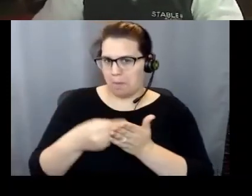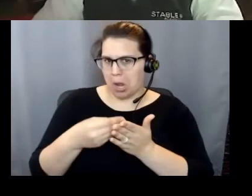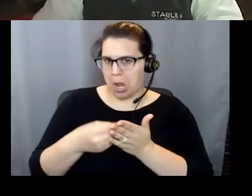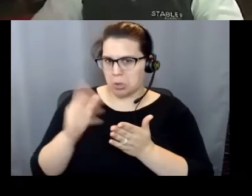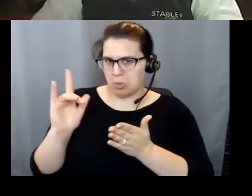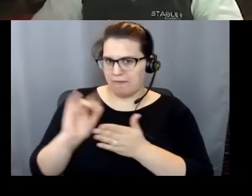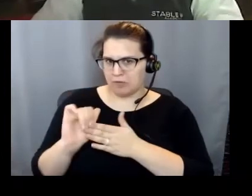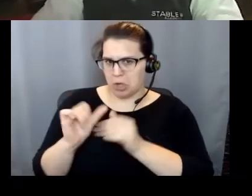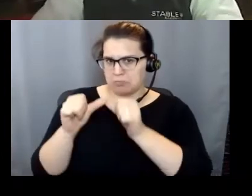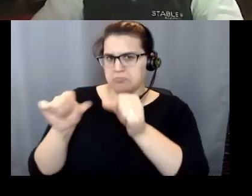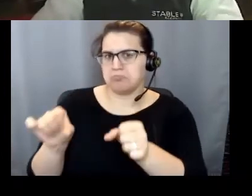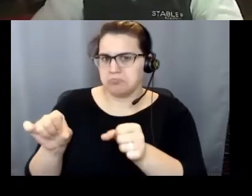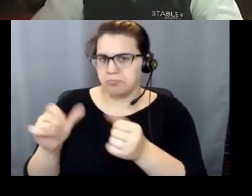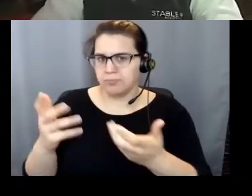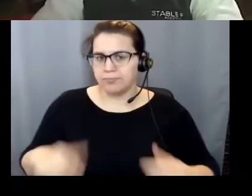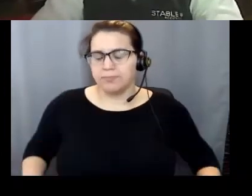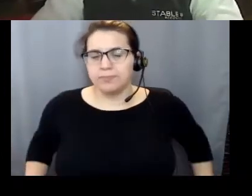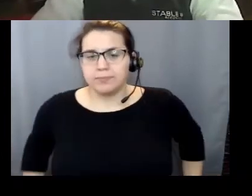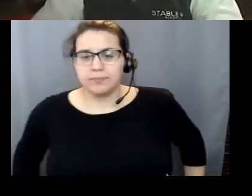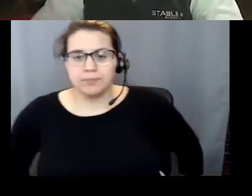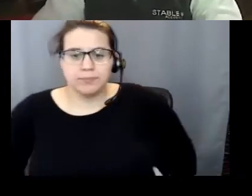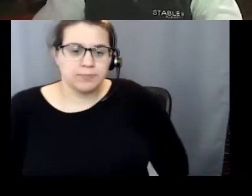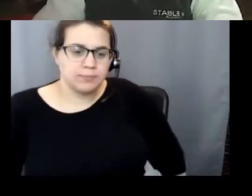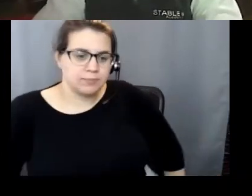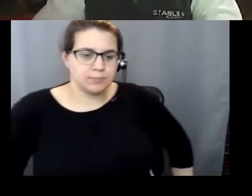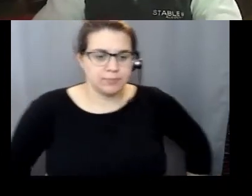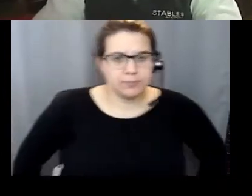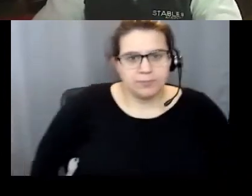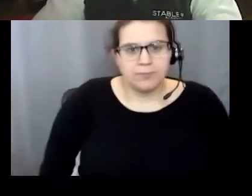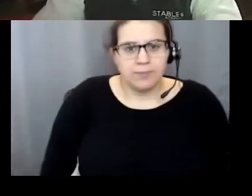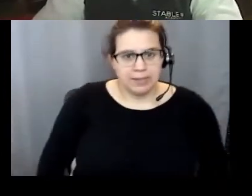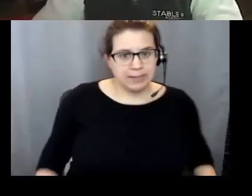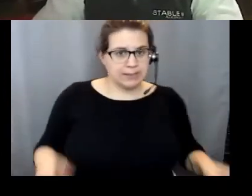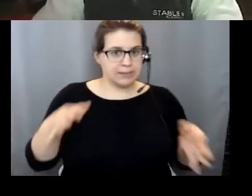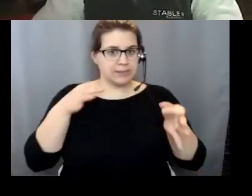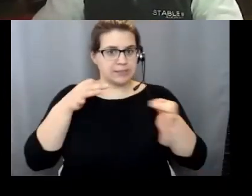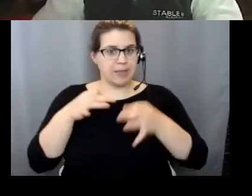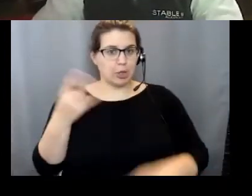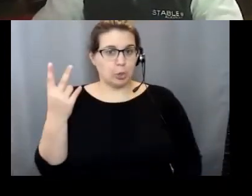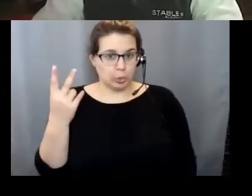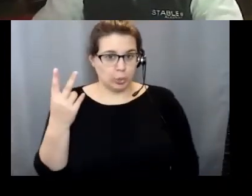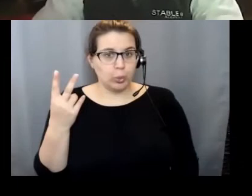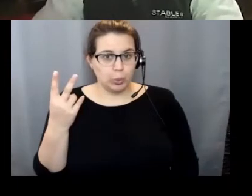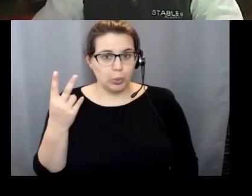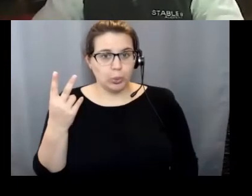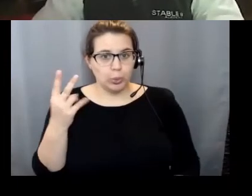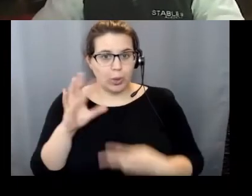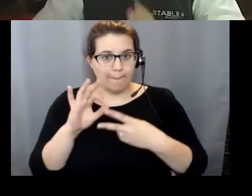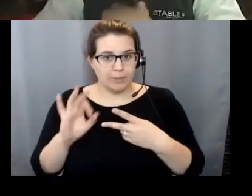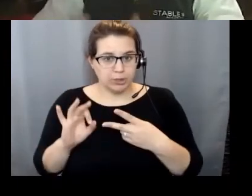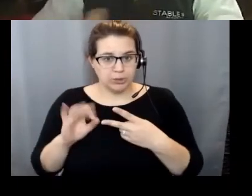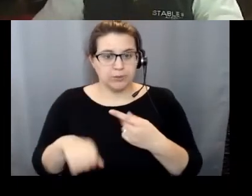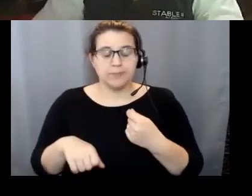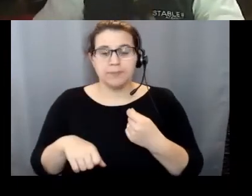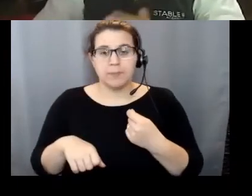account. And so I want to specify 2 ways of doing this. And I'm going to take them in a little bit